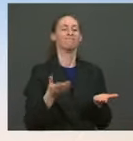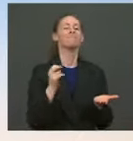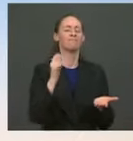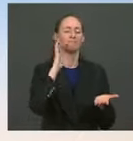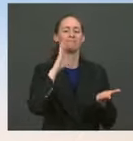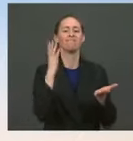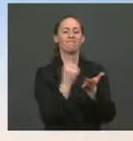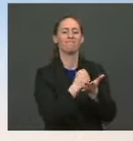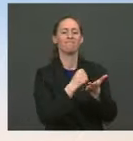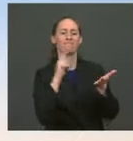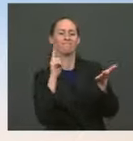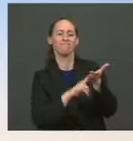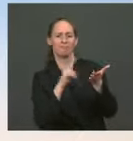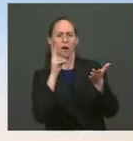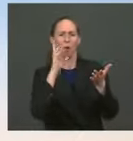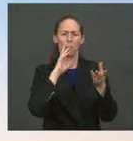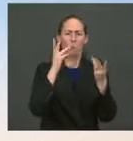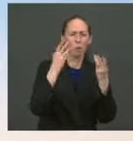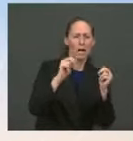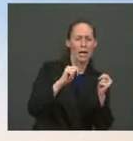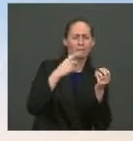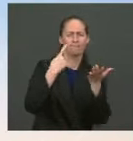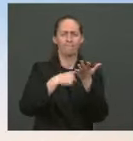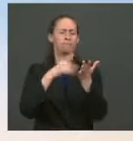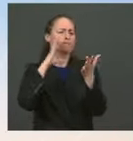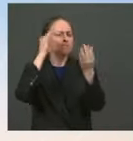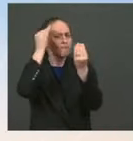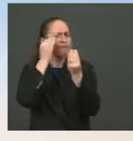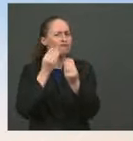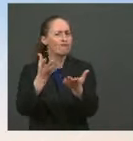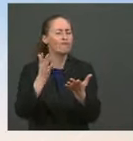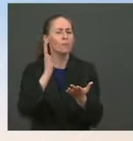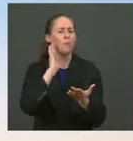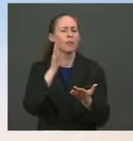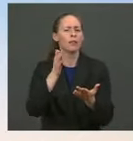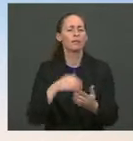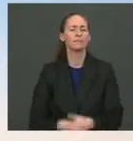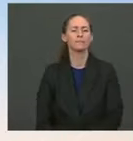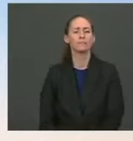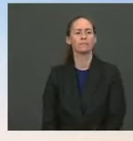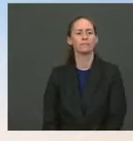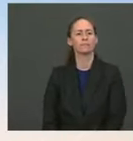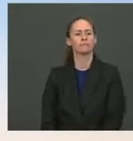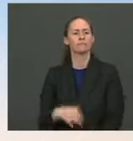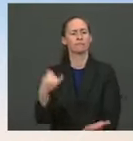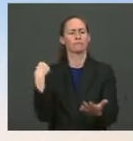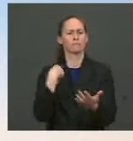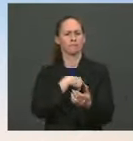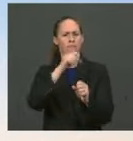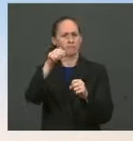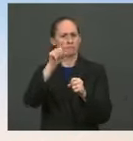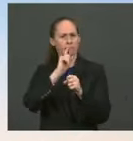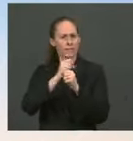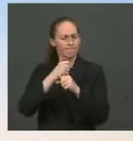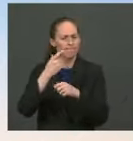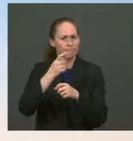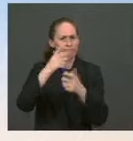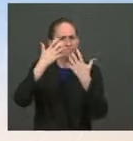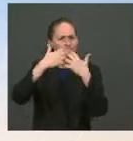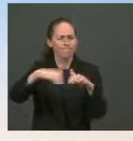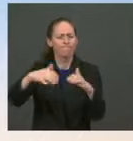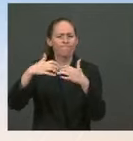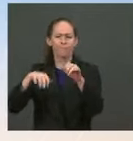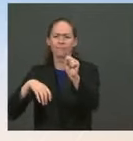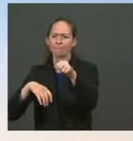about the implementation. And you're right, we want to make sure there is accountability. That is something that's going to be incredibly critical and important to the